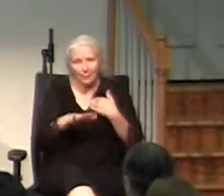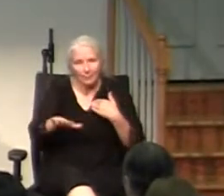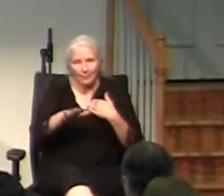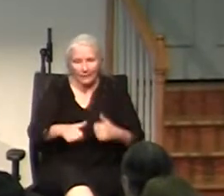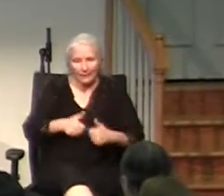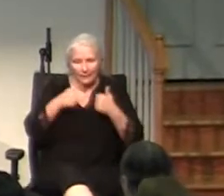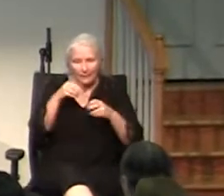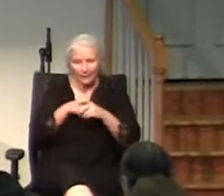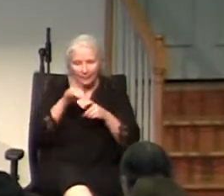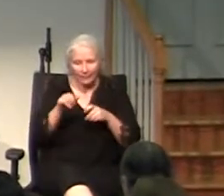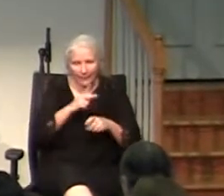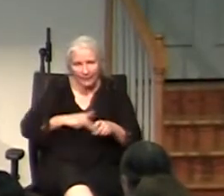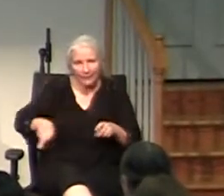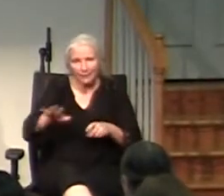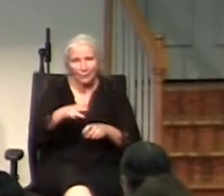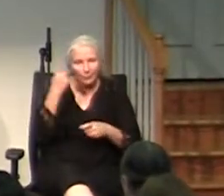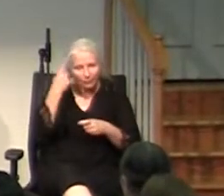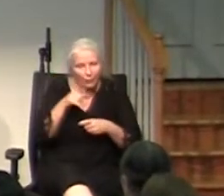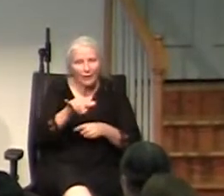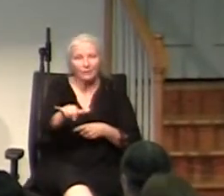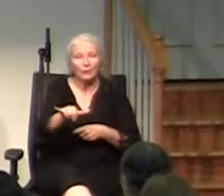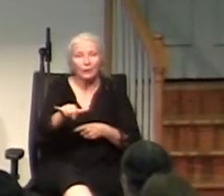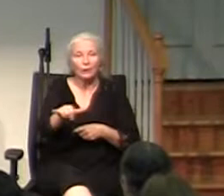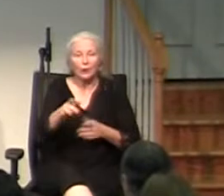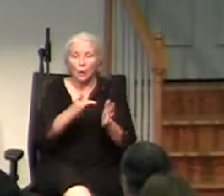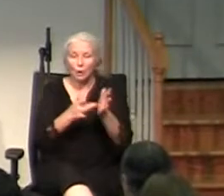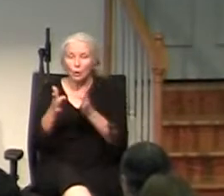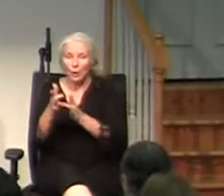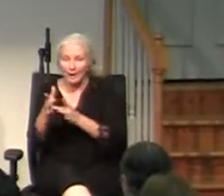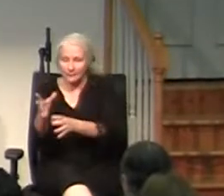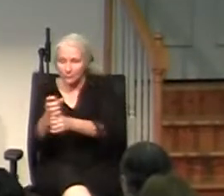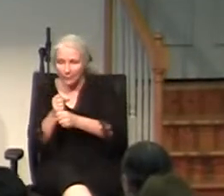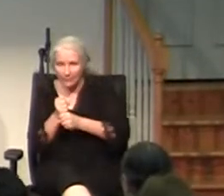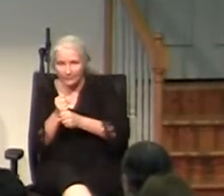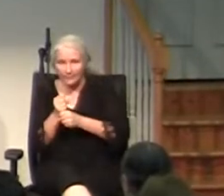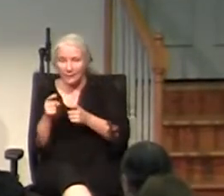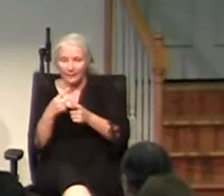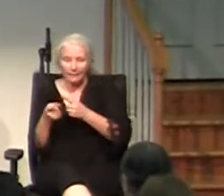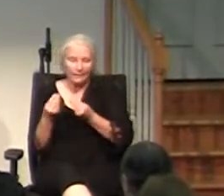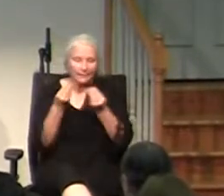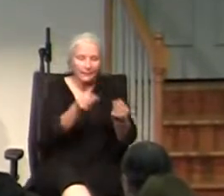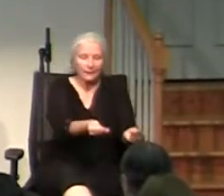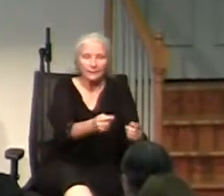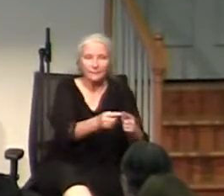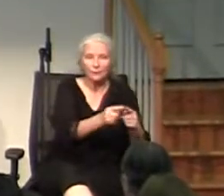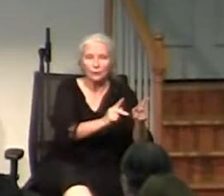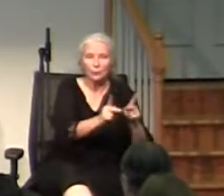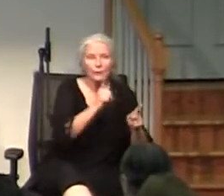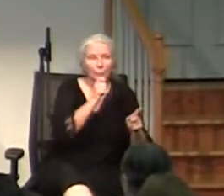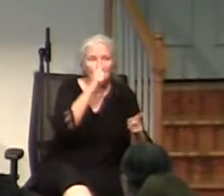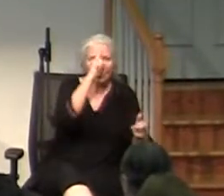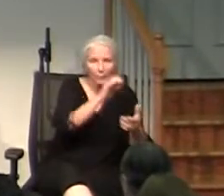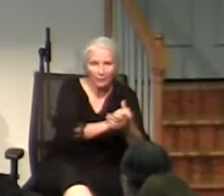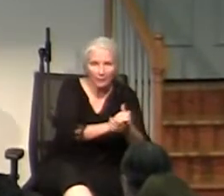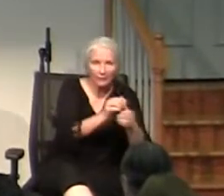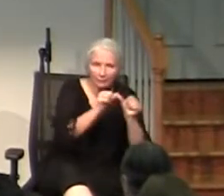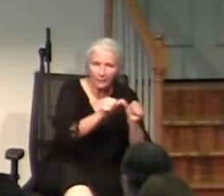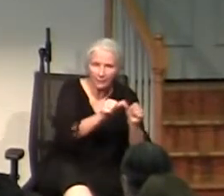Christ receives it for us, then he gives it to those who continue to believe. And that's part of the investigator